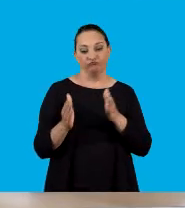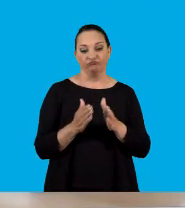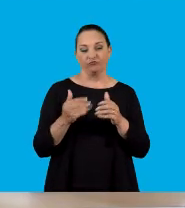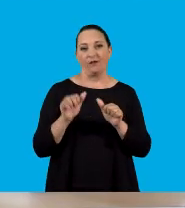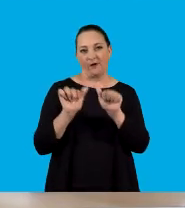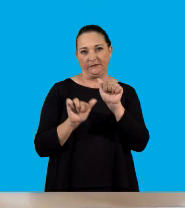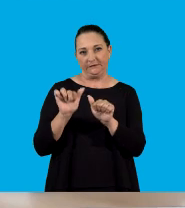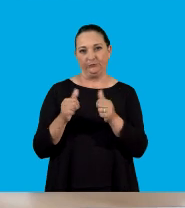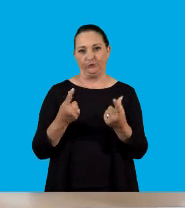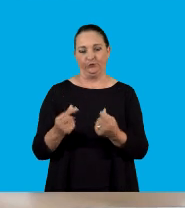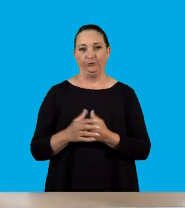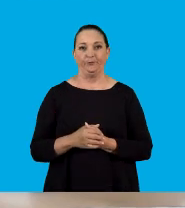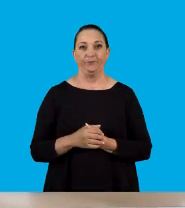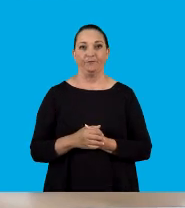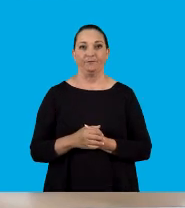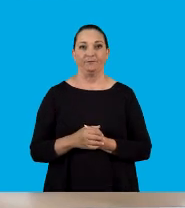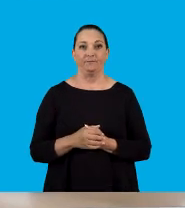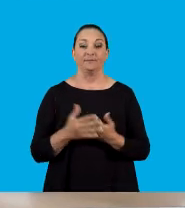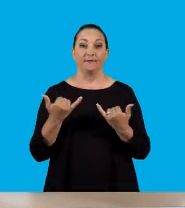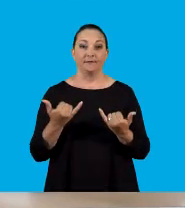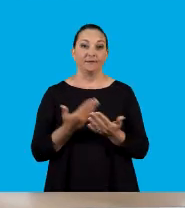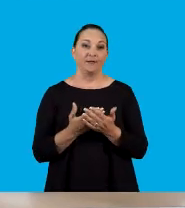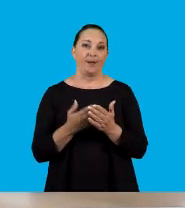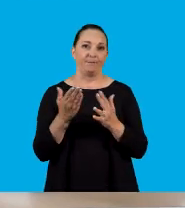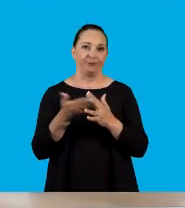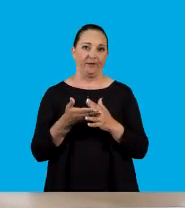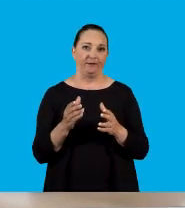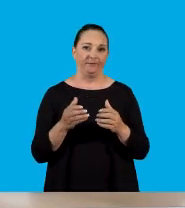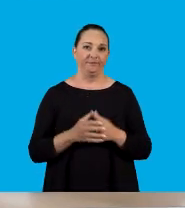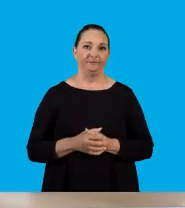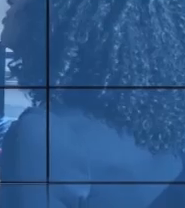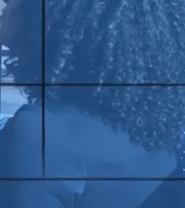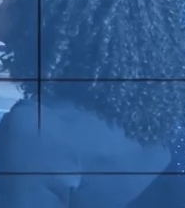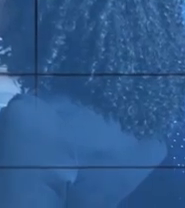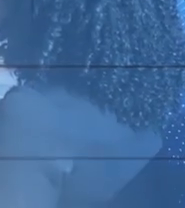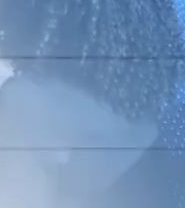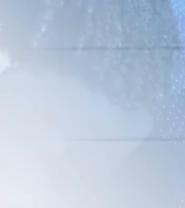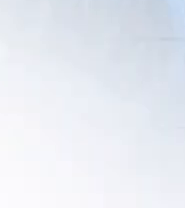sessions and assessments. So with that being said, let us take a short break.